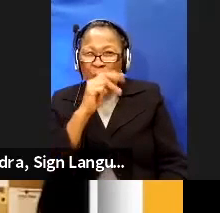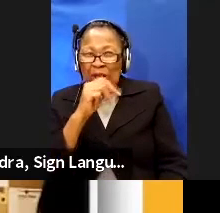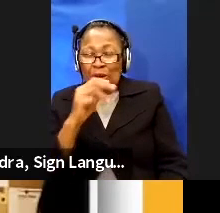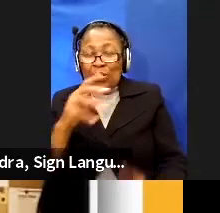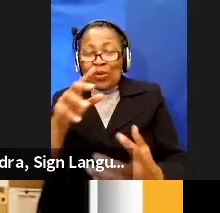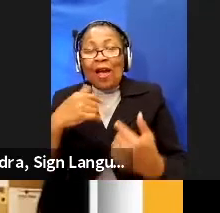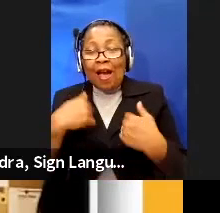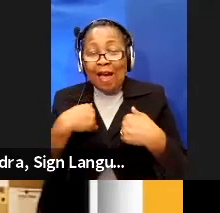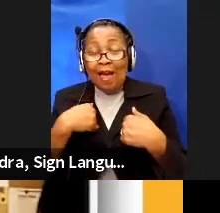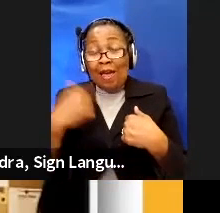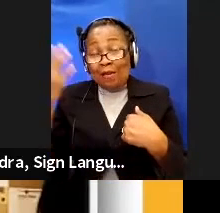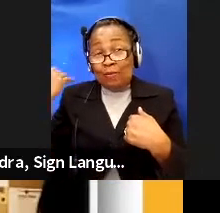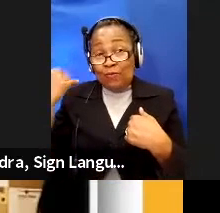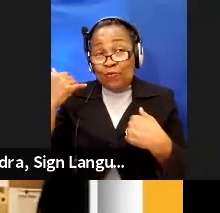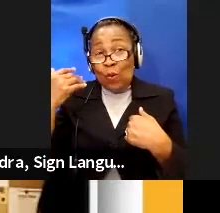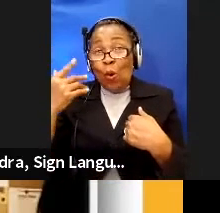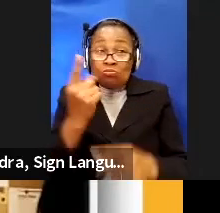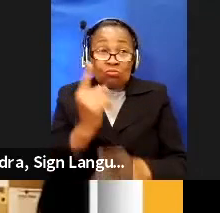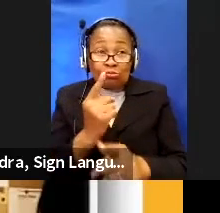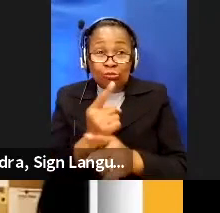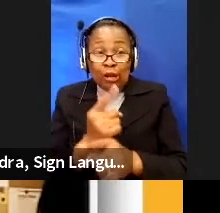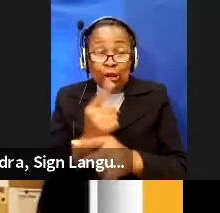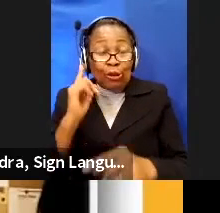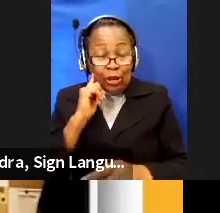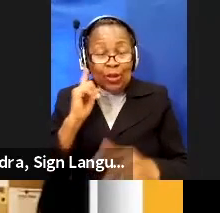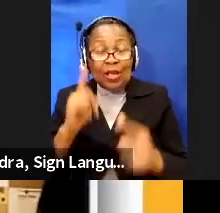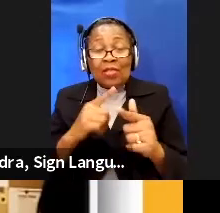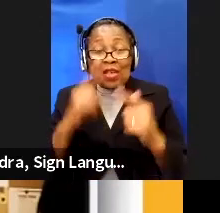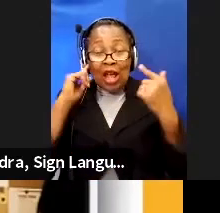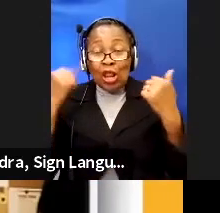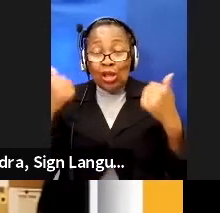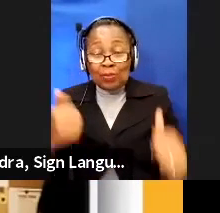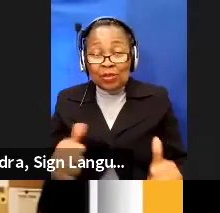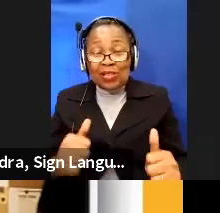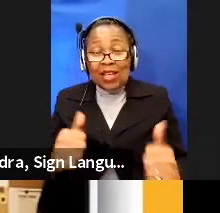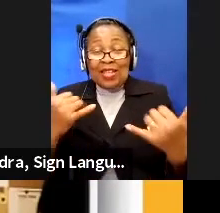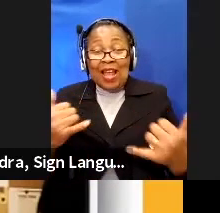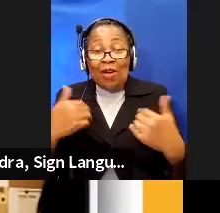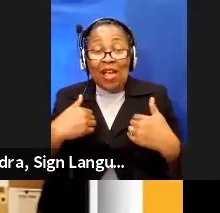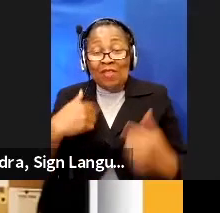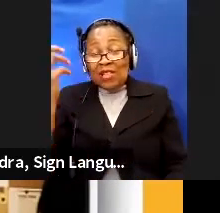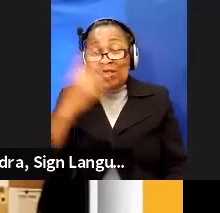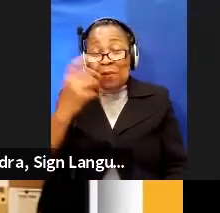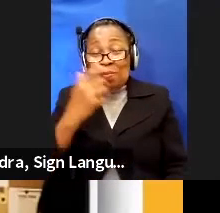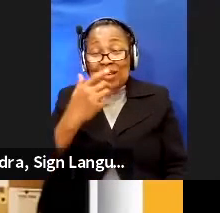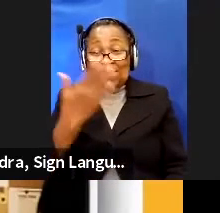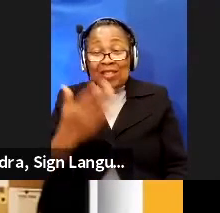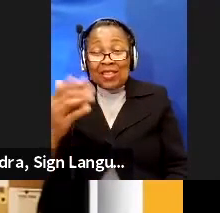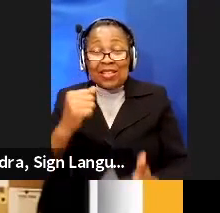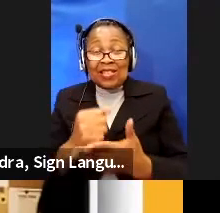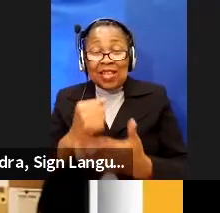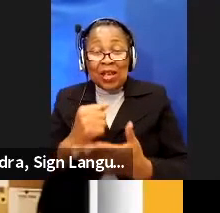hearing first, and then I lost my hearing later. And now I have these amazing devices to help me hear. So Betty's